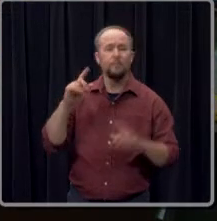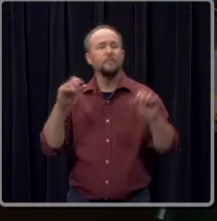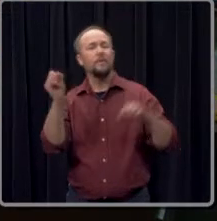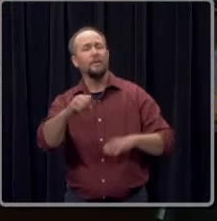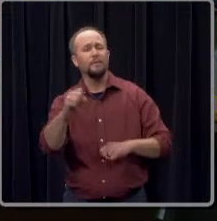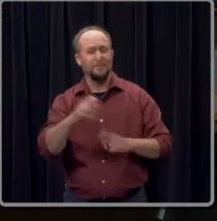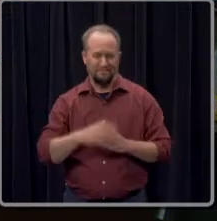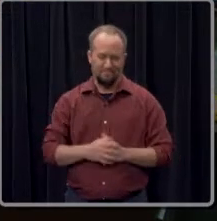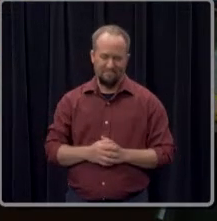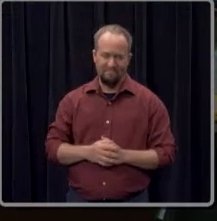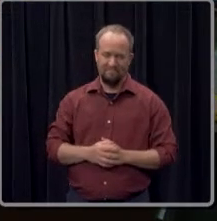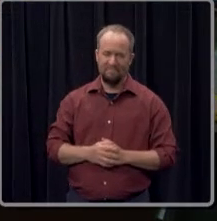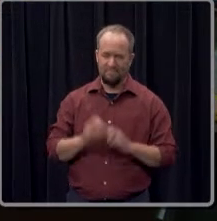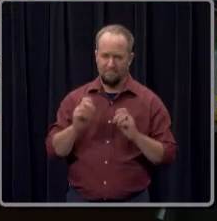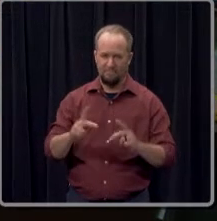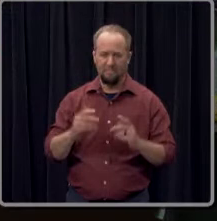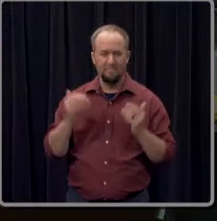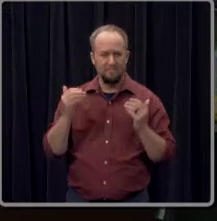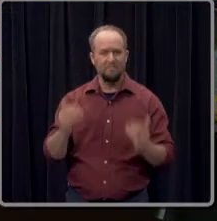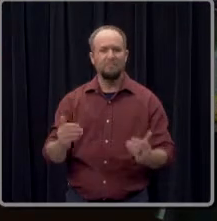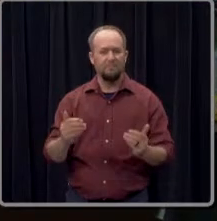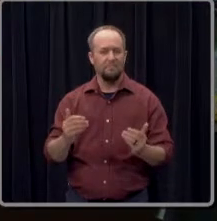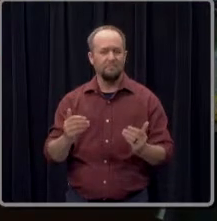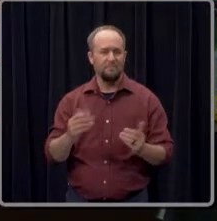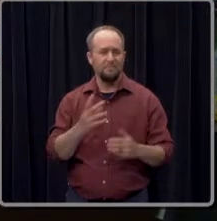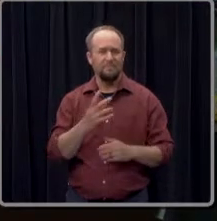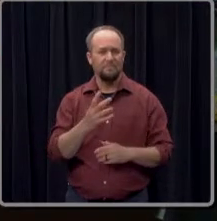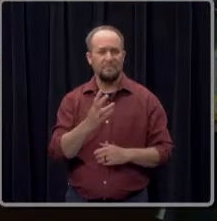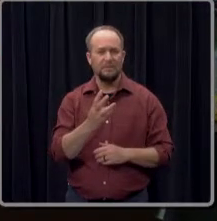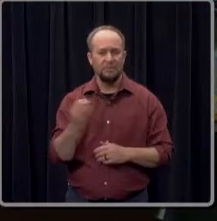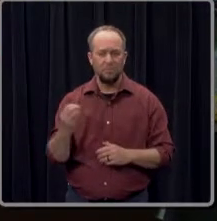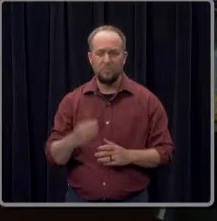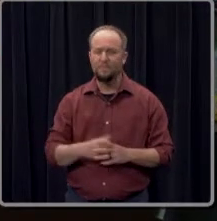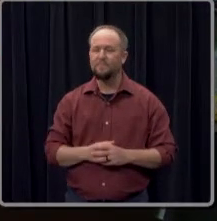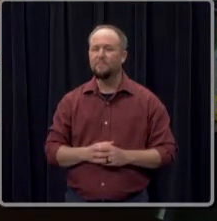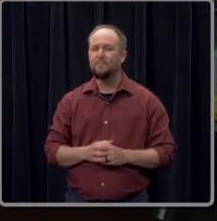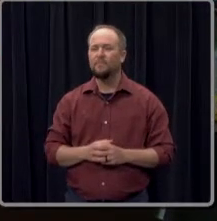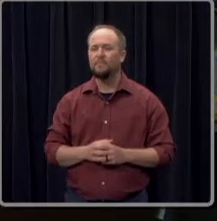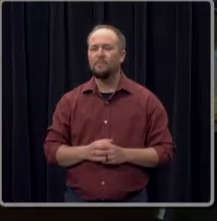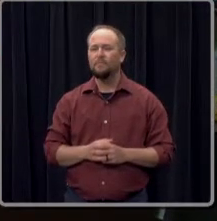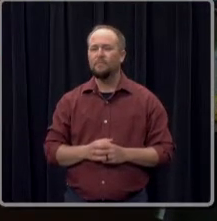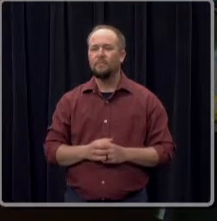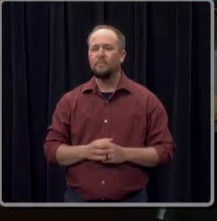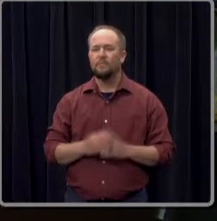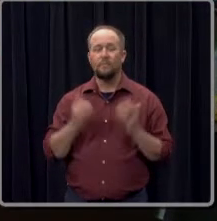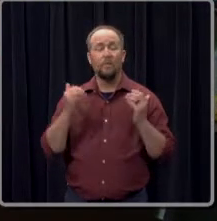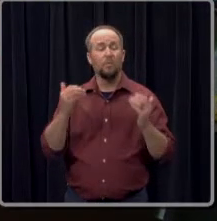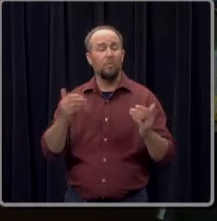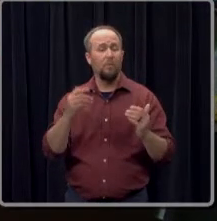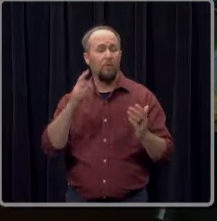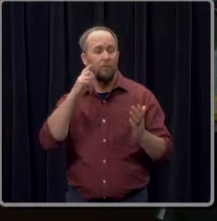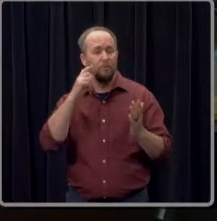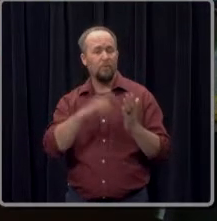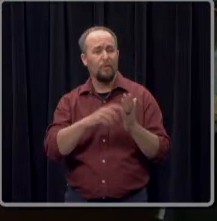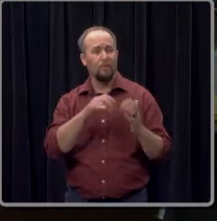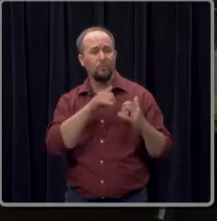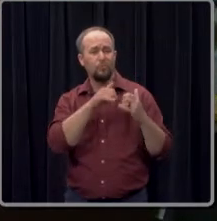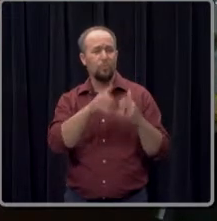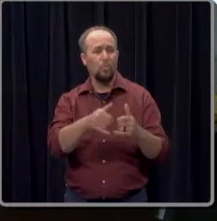Yes. Okay. Motion carries 6-0. Moving on to recognitions and